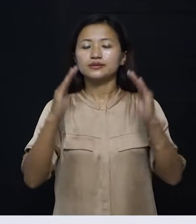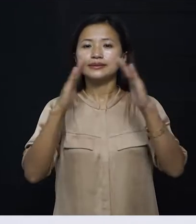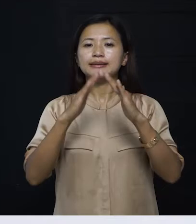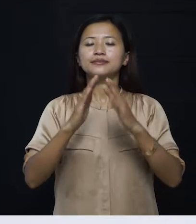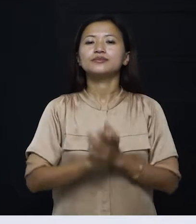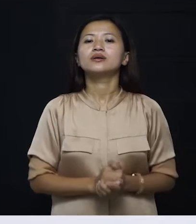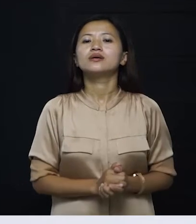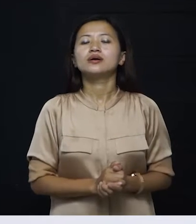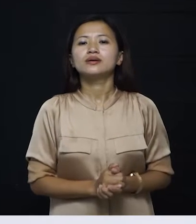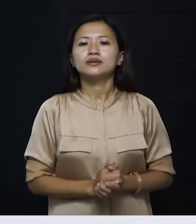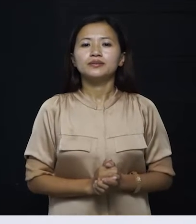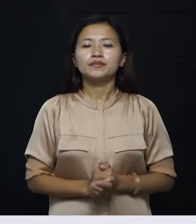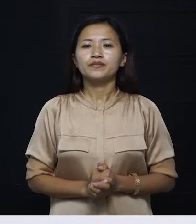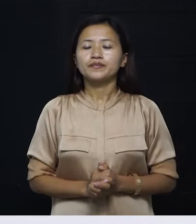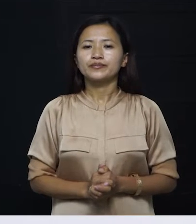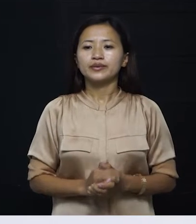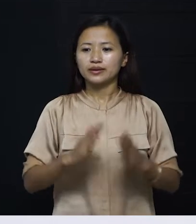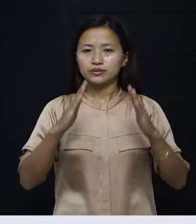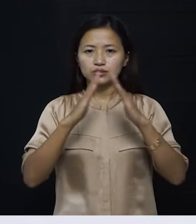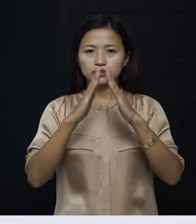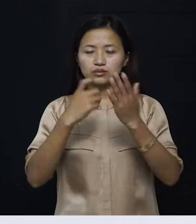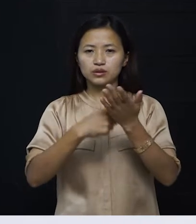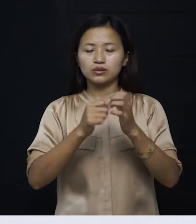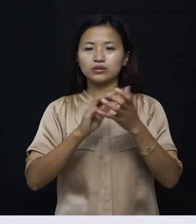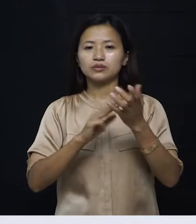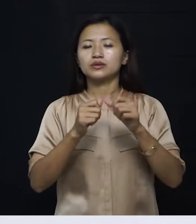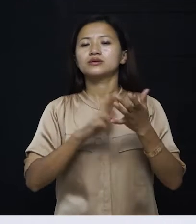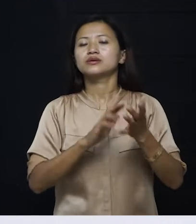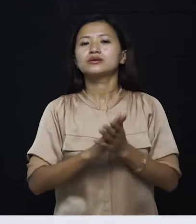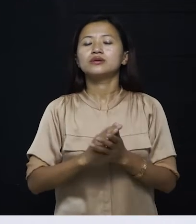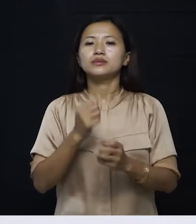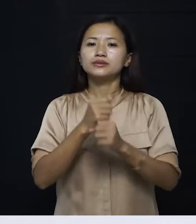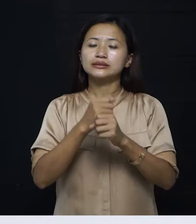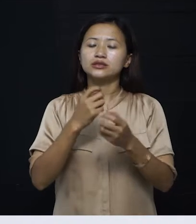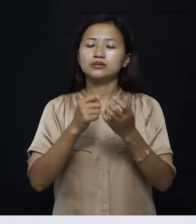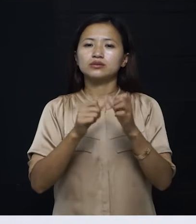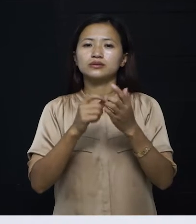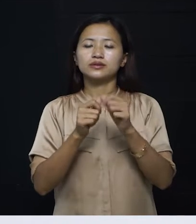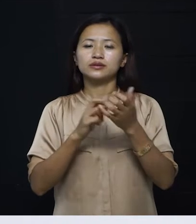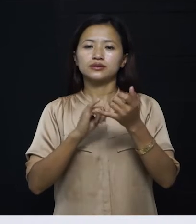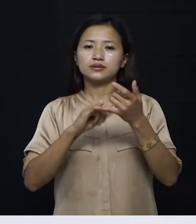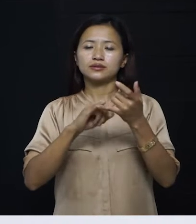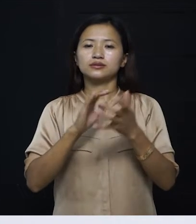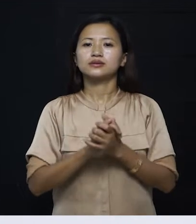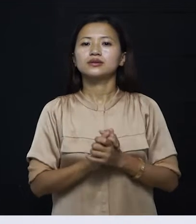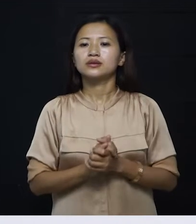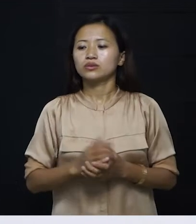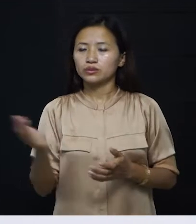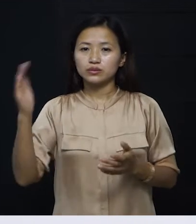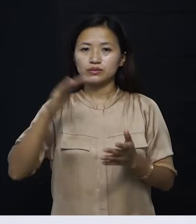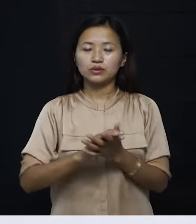that is the temple of the Roman goddess, okay, and that is why it came to be called as